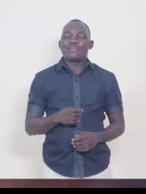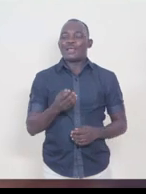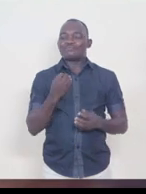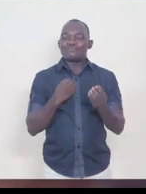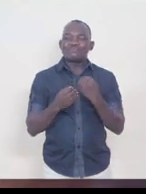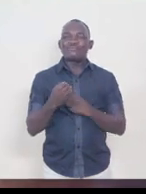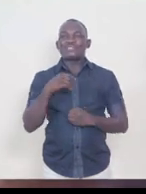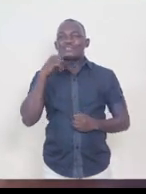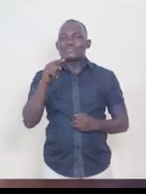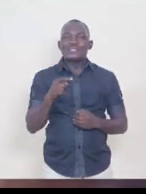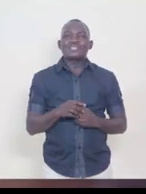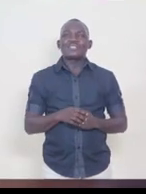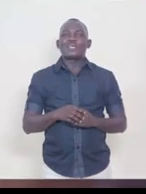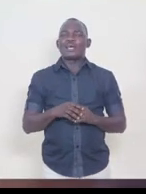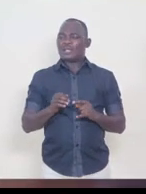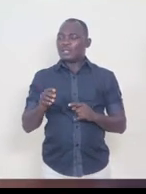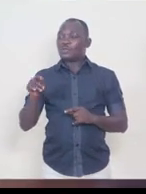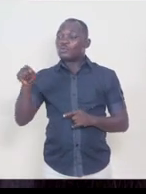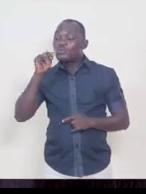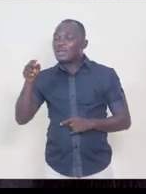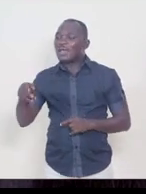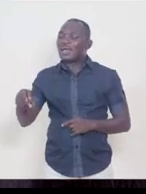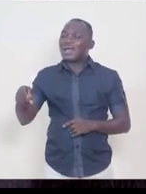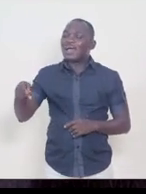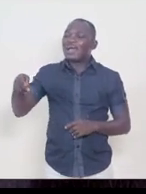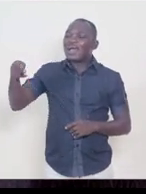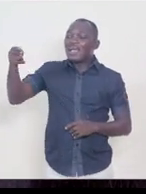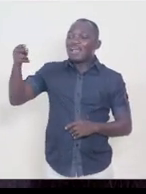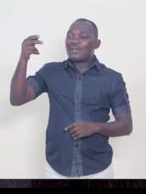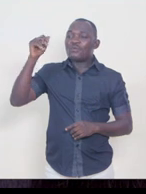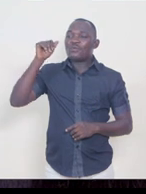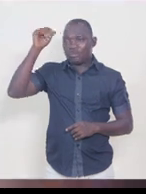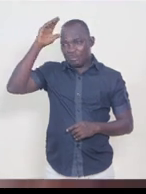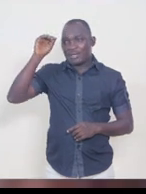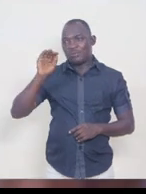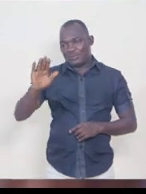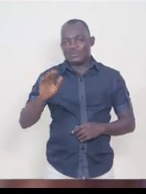Sweet. The highest levels are reserved for men.